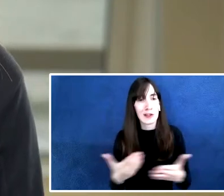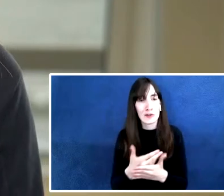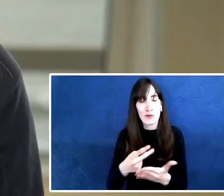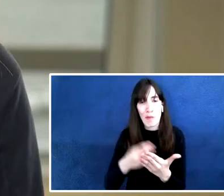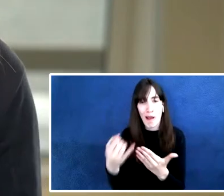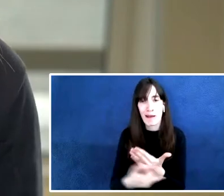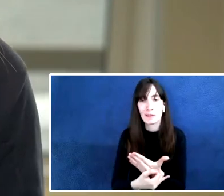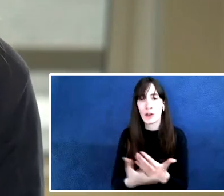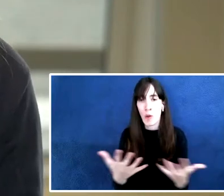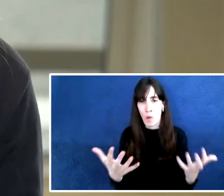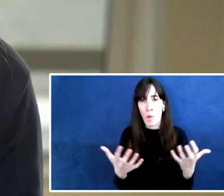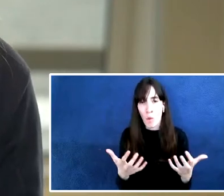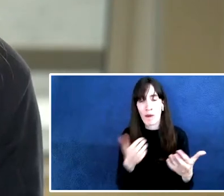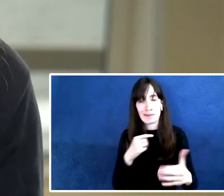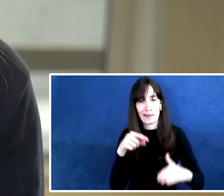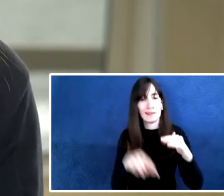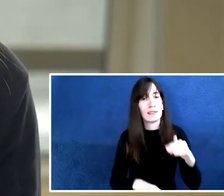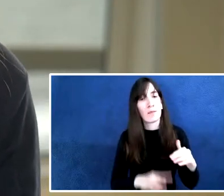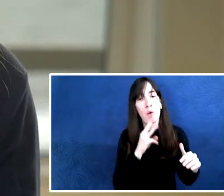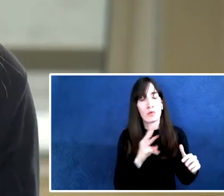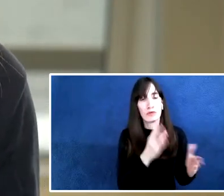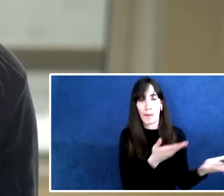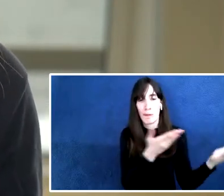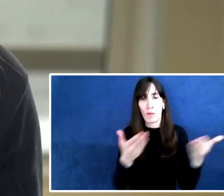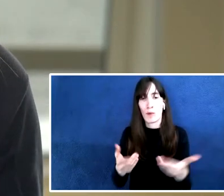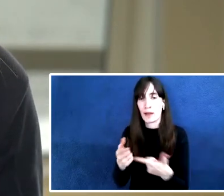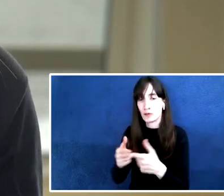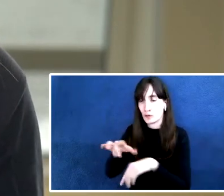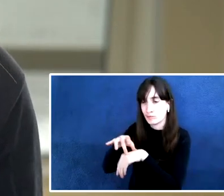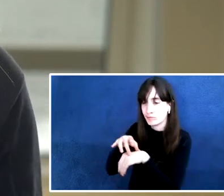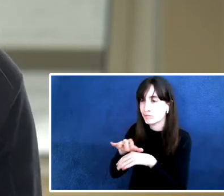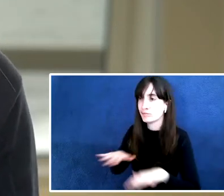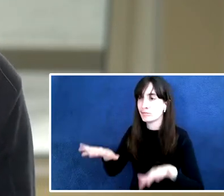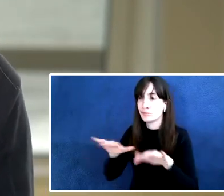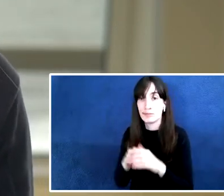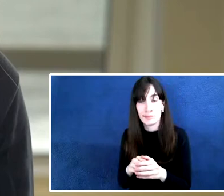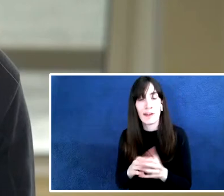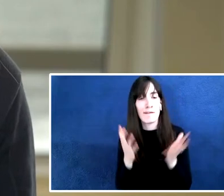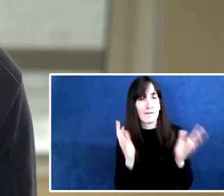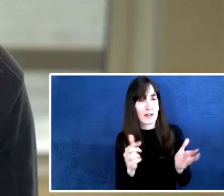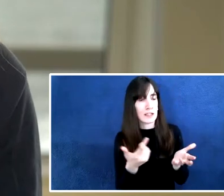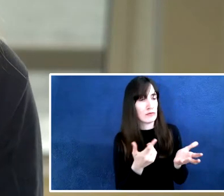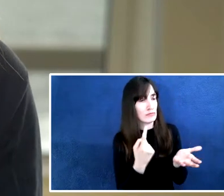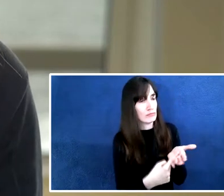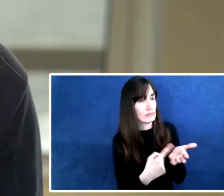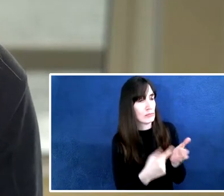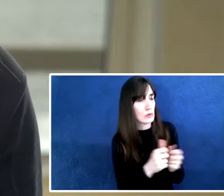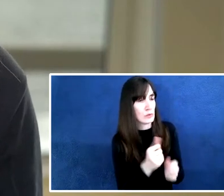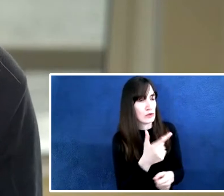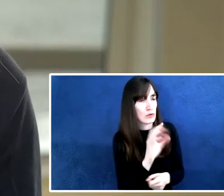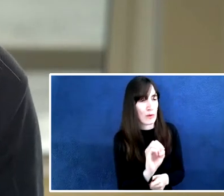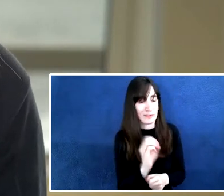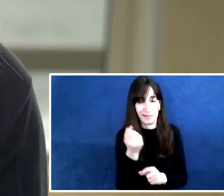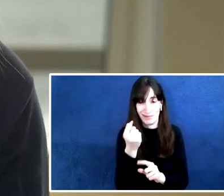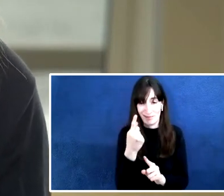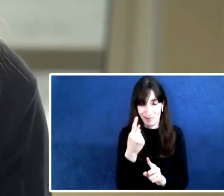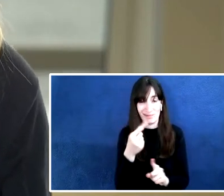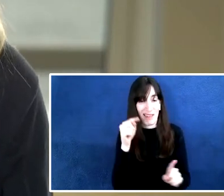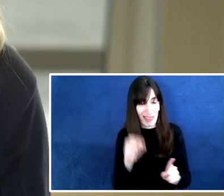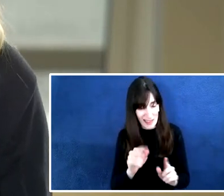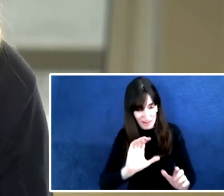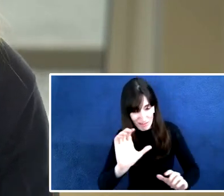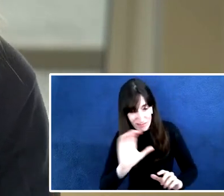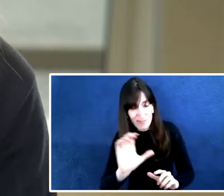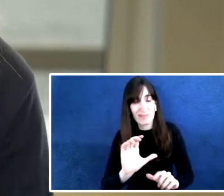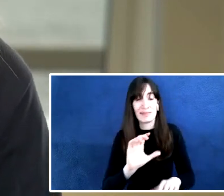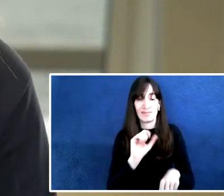ocean onshore. We talked with George about how ocean exploration is really a team effort. Another important part of this team is